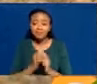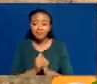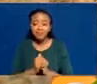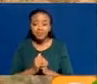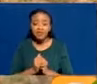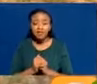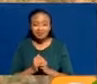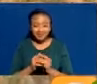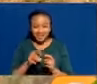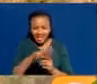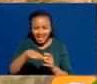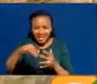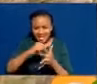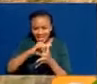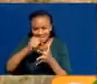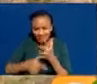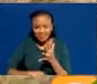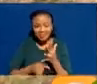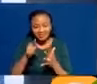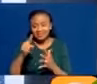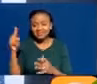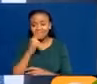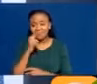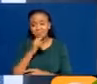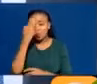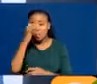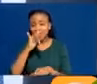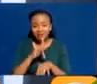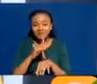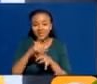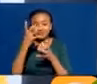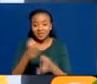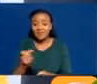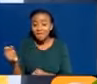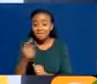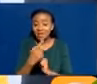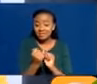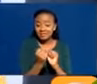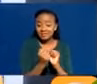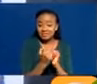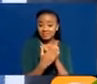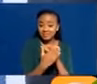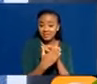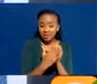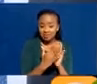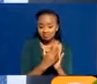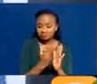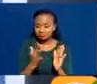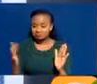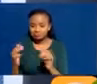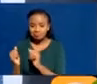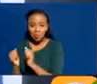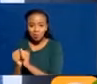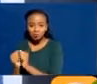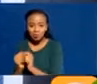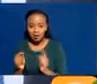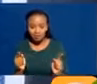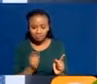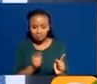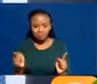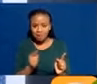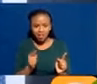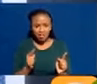ecosystems with a warning that more deaths could be recorded. The months of September and October recording the highest